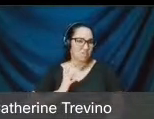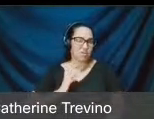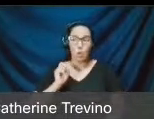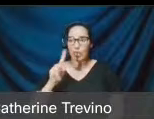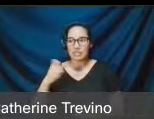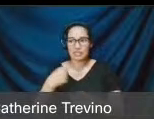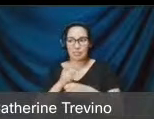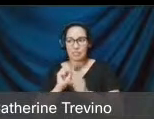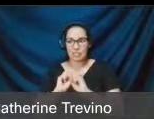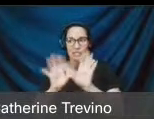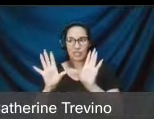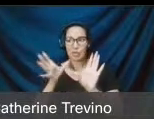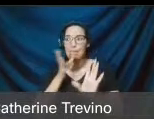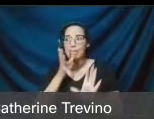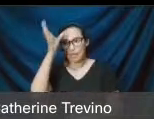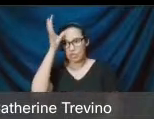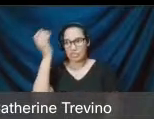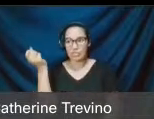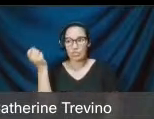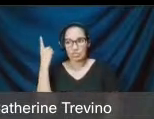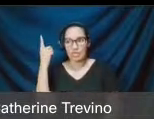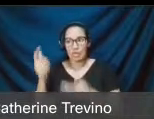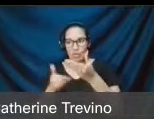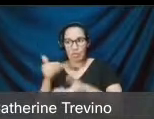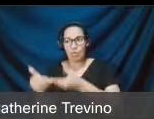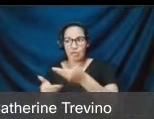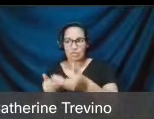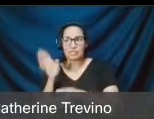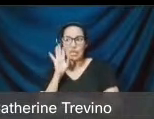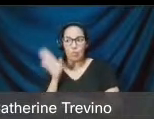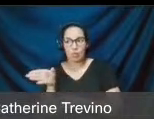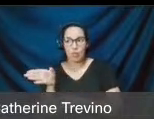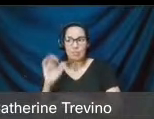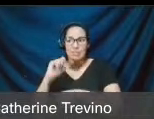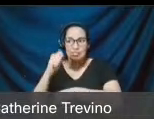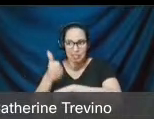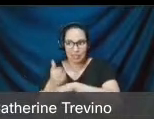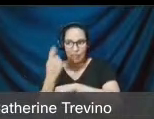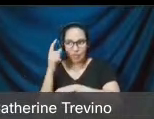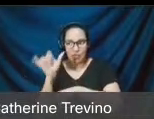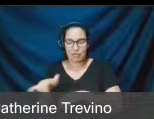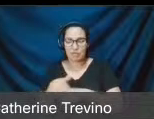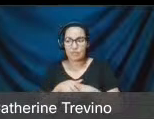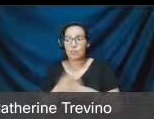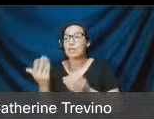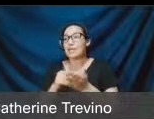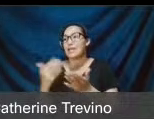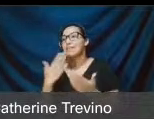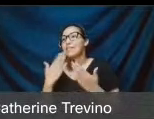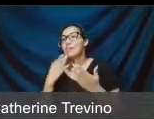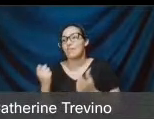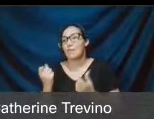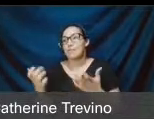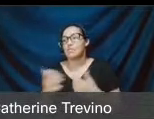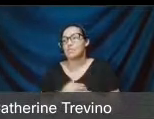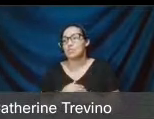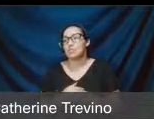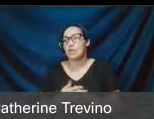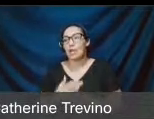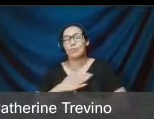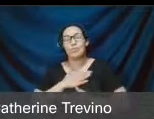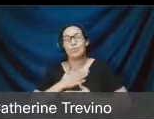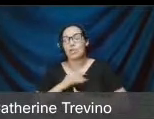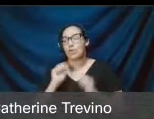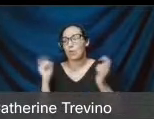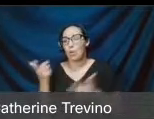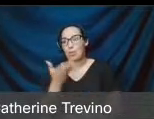parents understand the process that's going to be happening. So, But once again, thank you very much. I appreciate all of